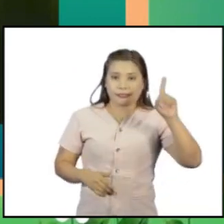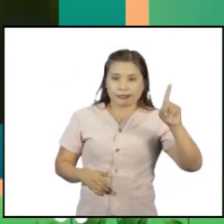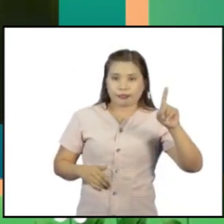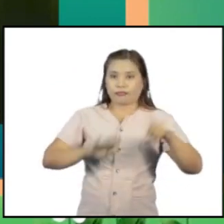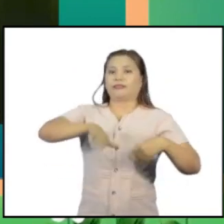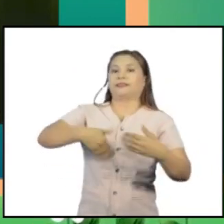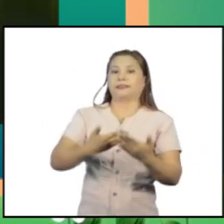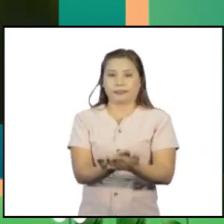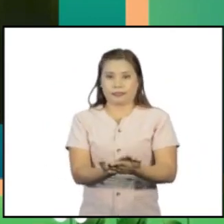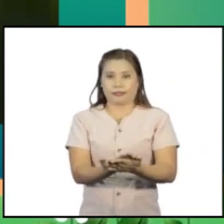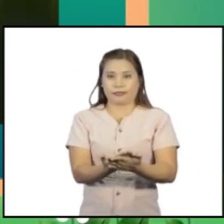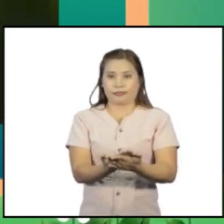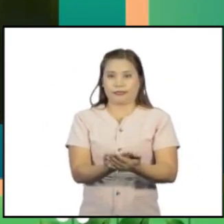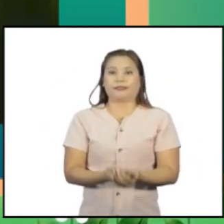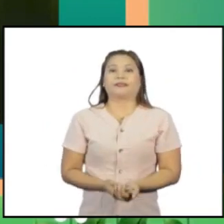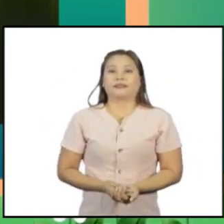D. All.